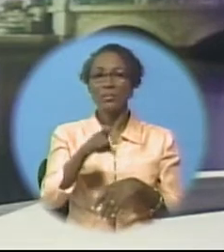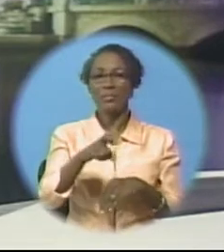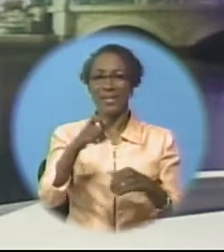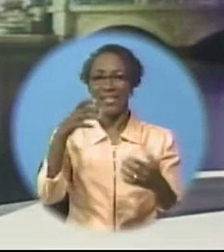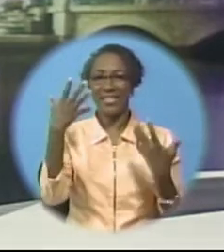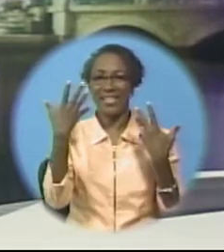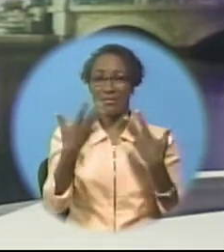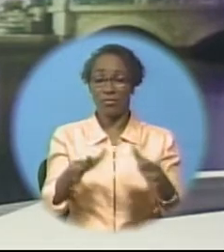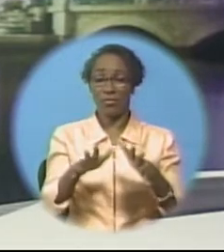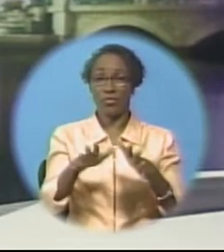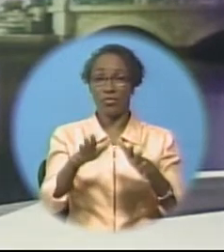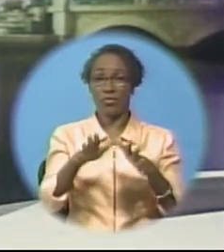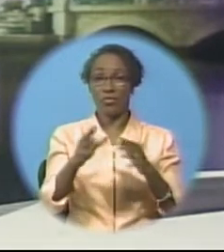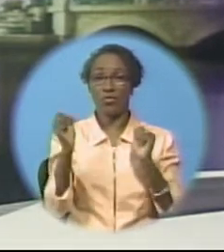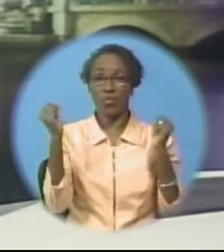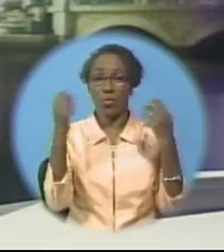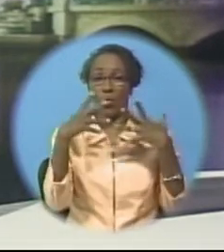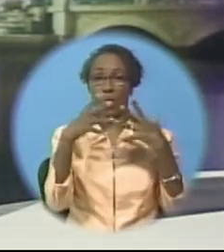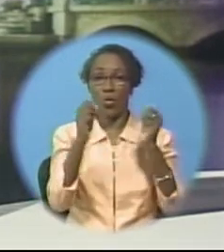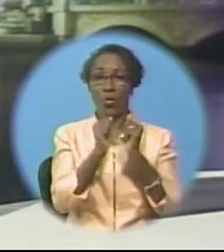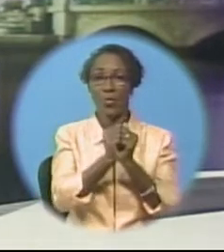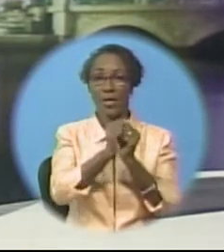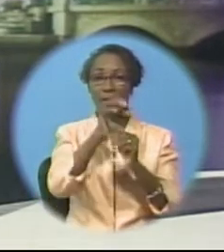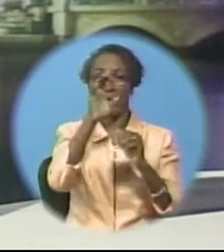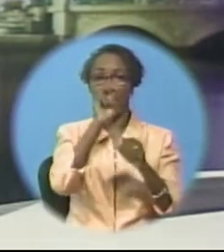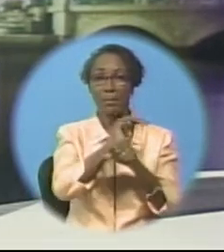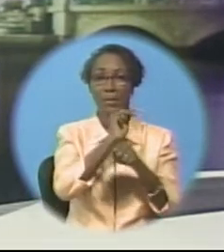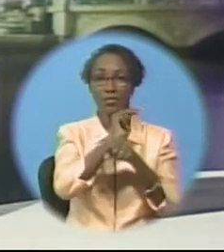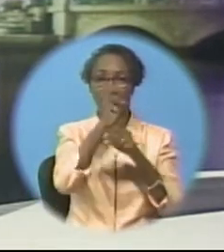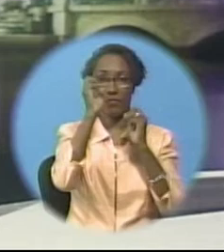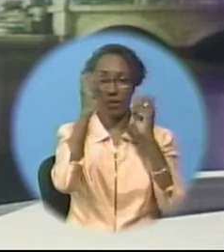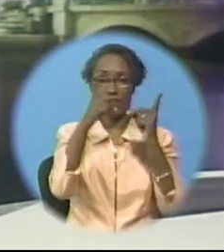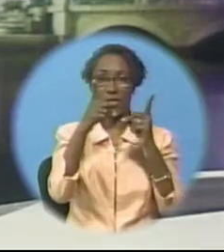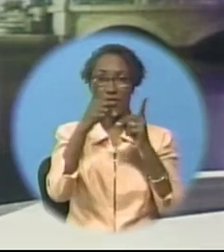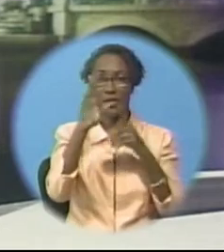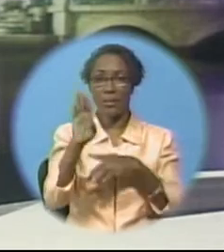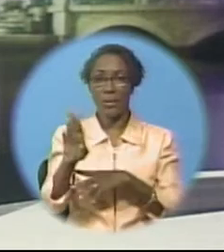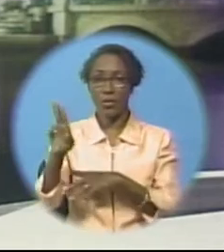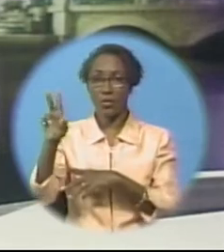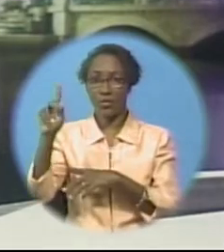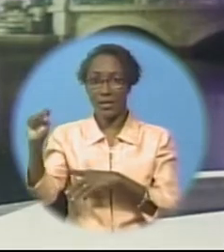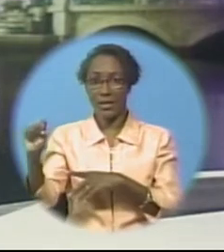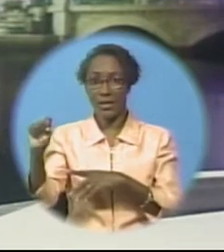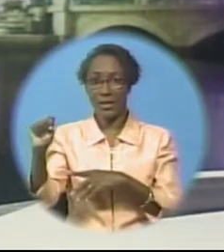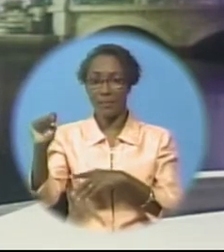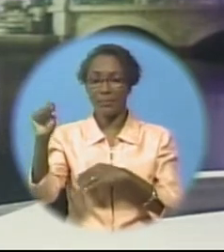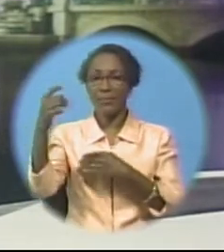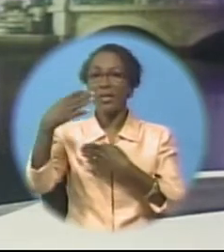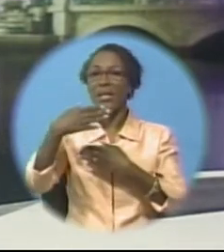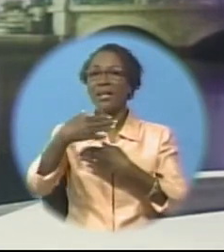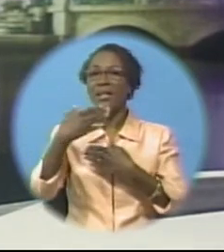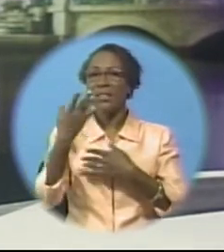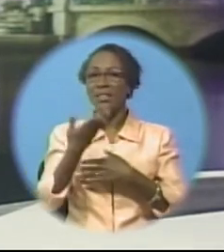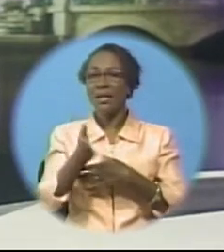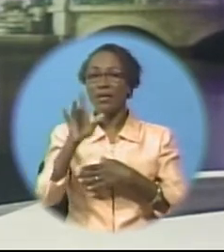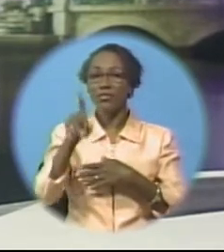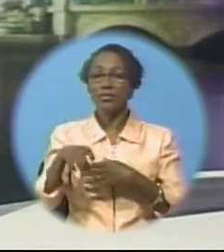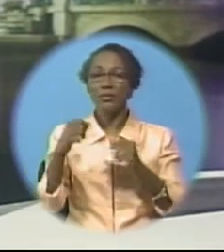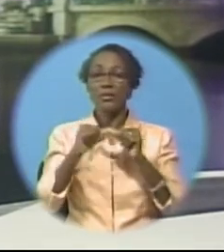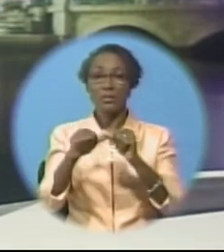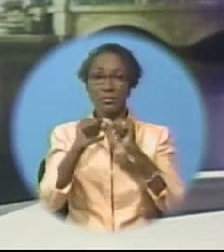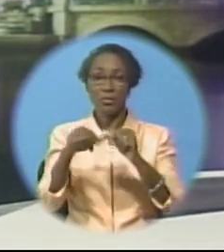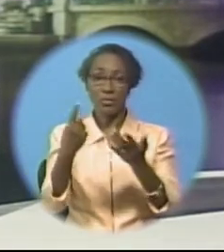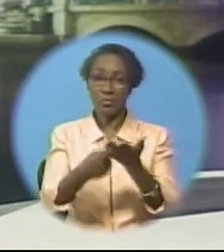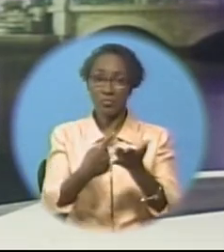between the Ministry of Education and the Barbados Union of Teachers. He says that the door for dialogue must be kept open. The